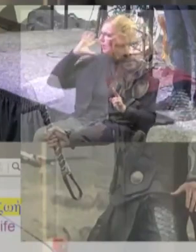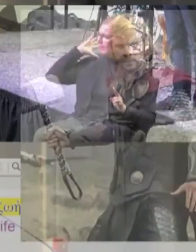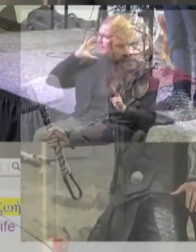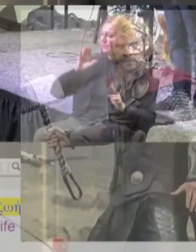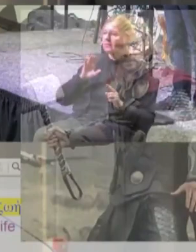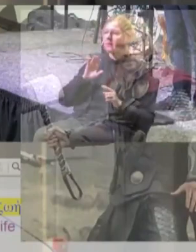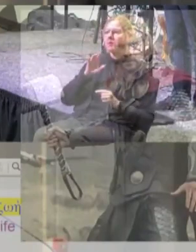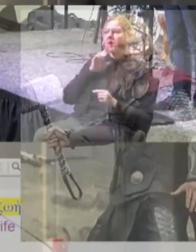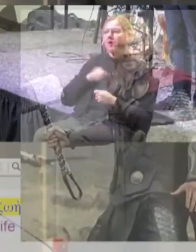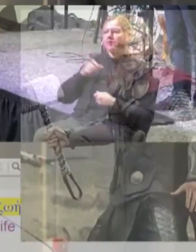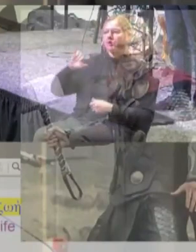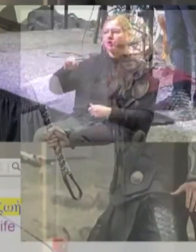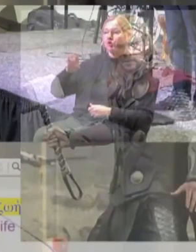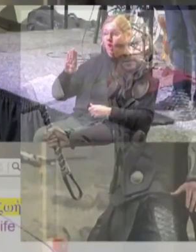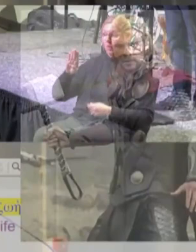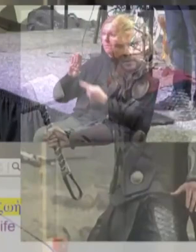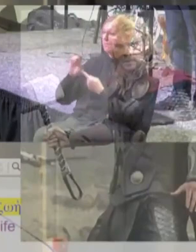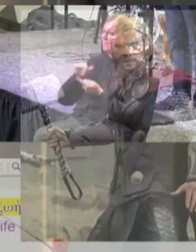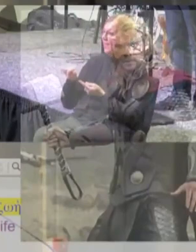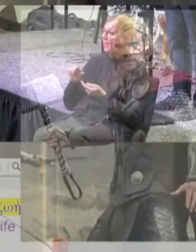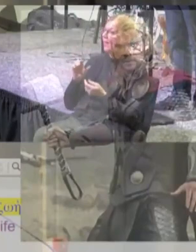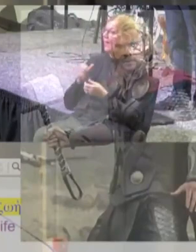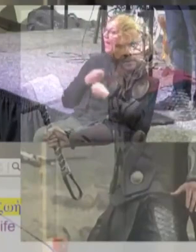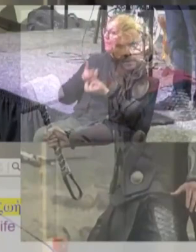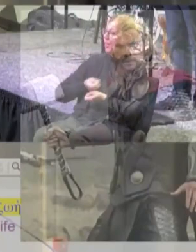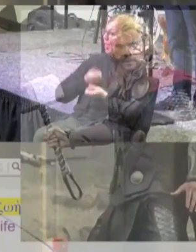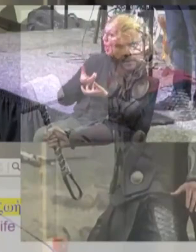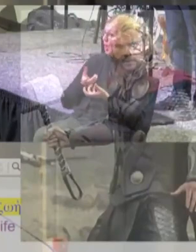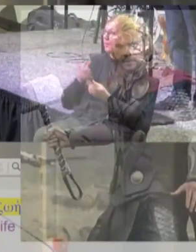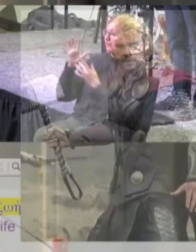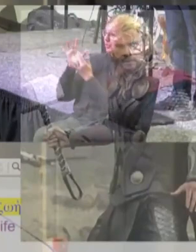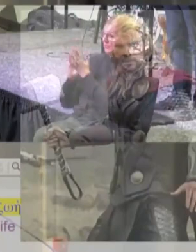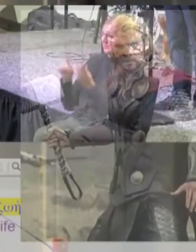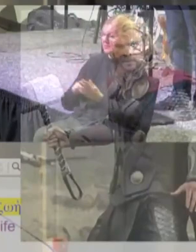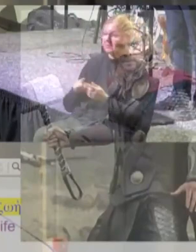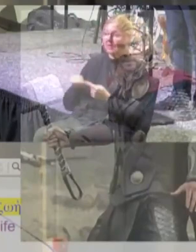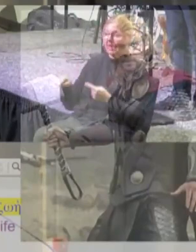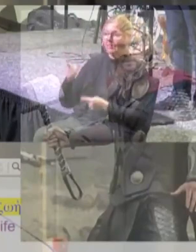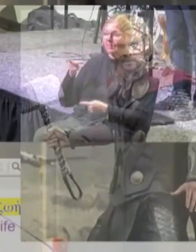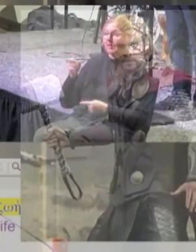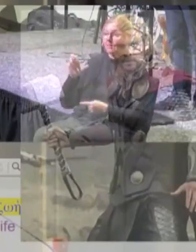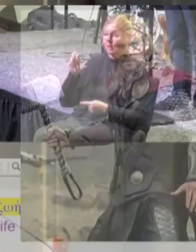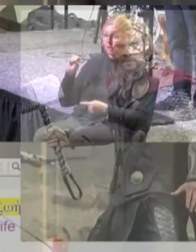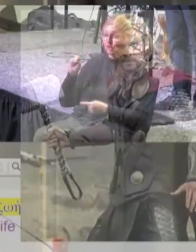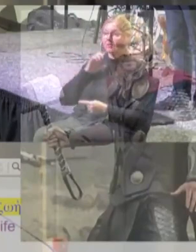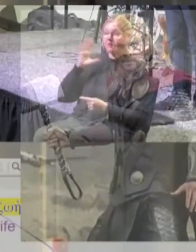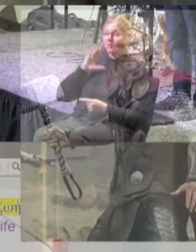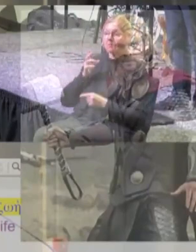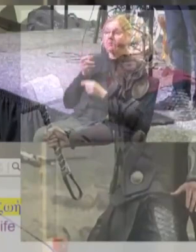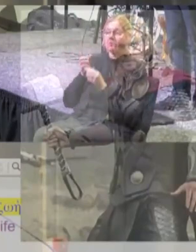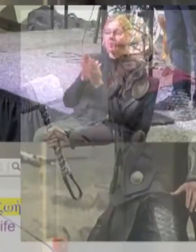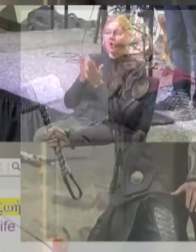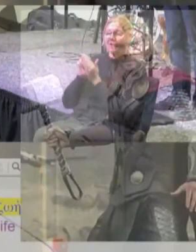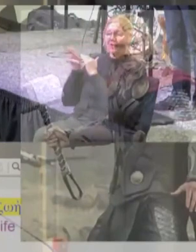epilogue of Job, Paul's Midrashic exegesis, and the Persian imagery in the Book of Revelation.